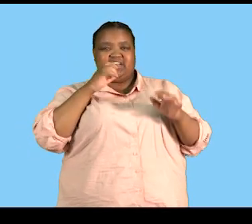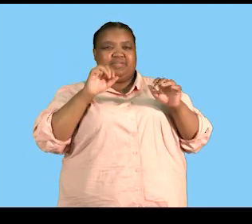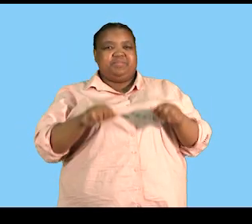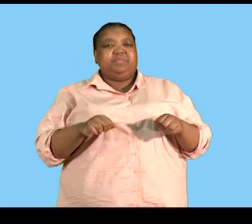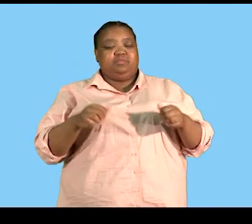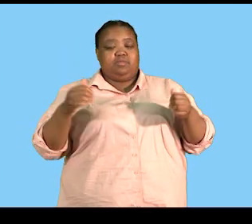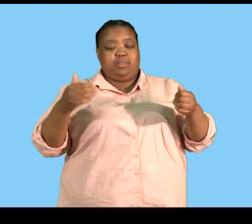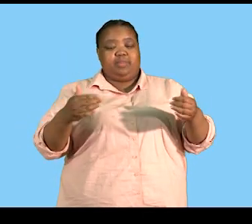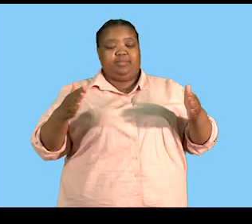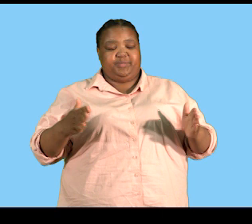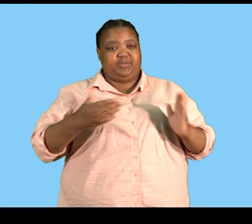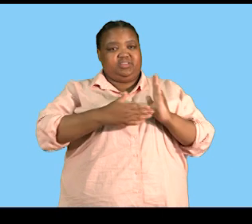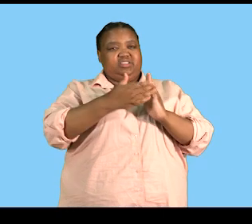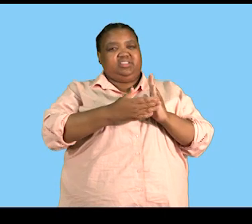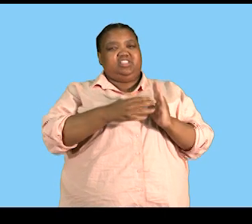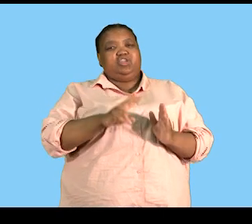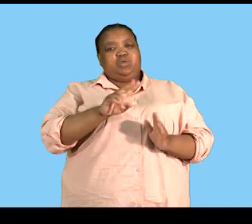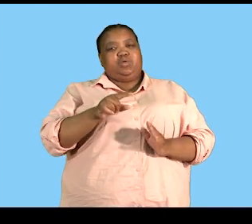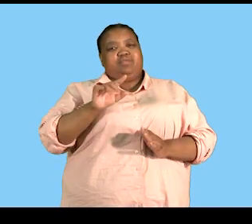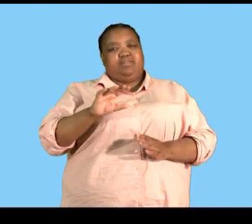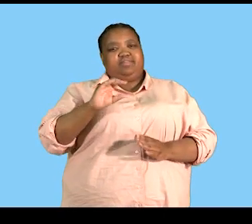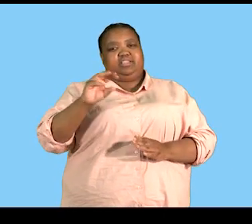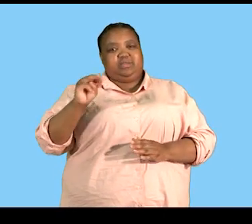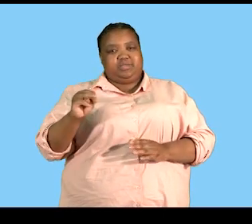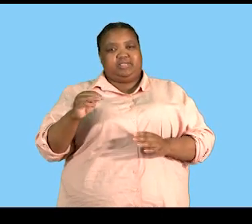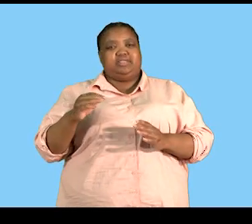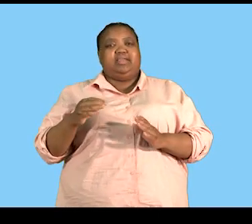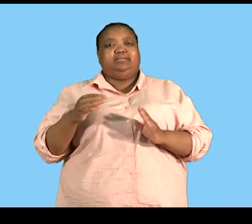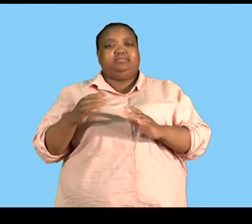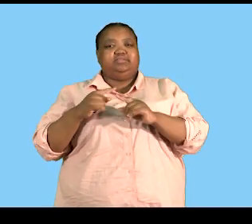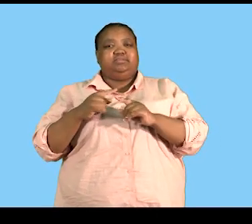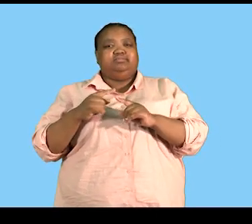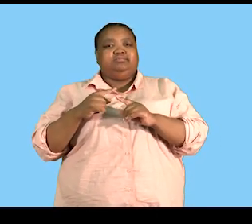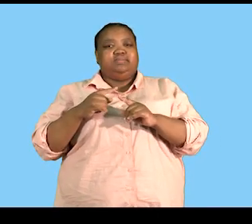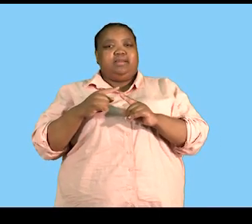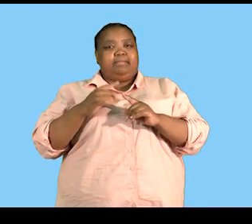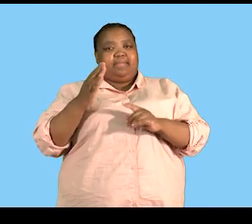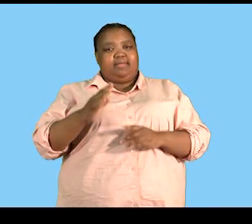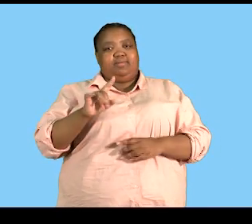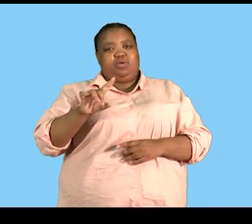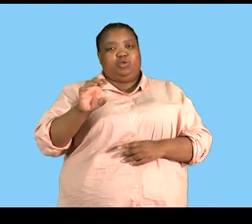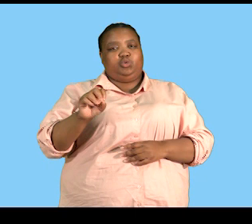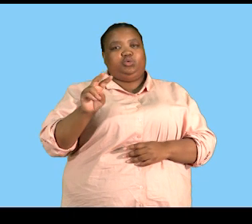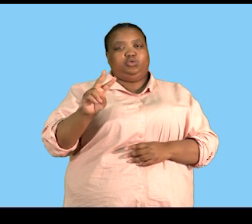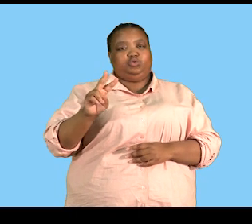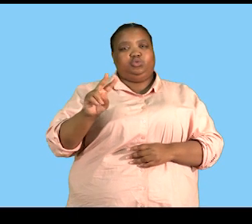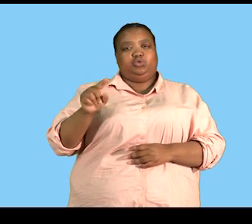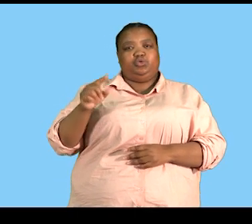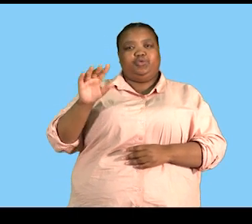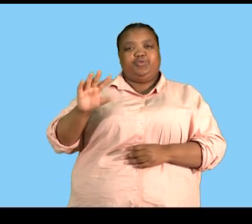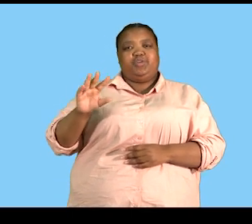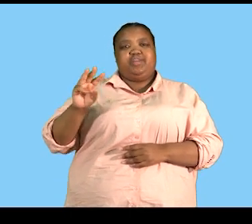millimeters by 6.5 centimeters. Now, before we even continue reading, look at